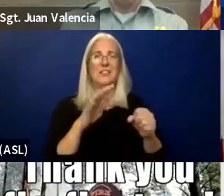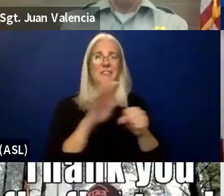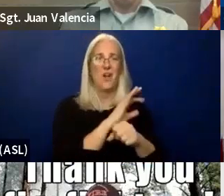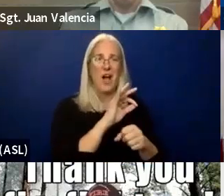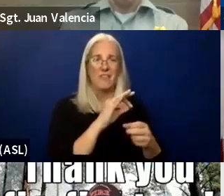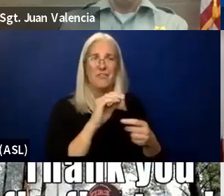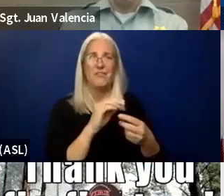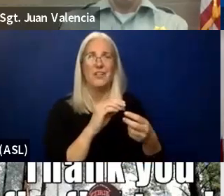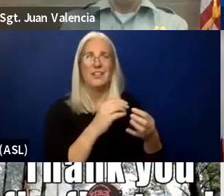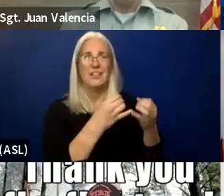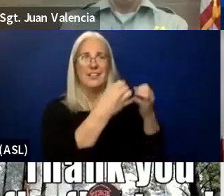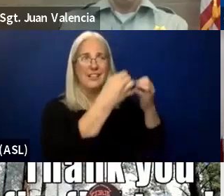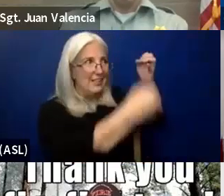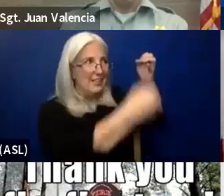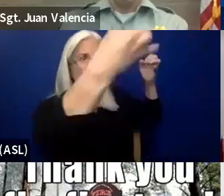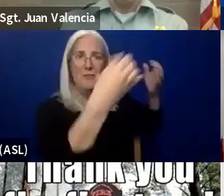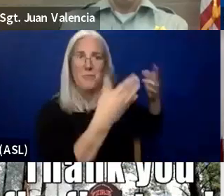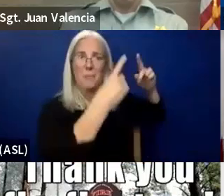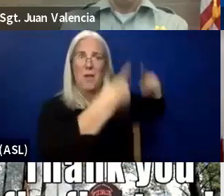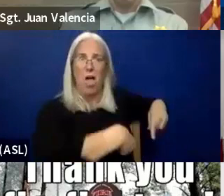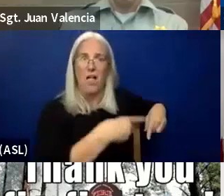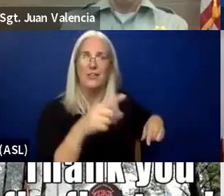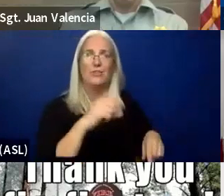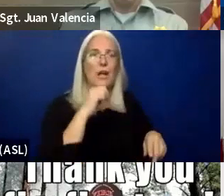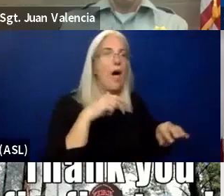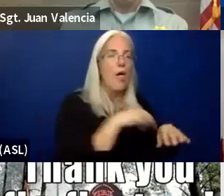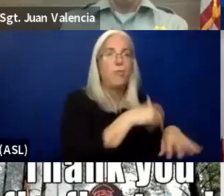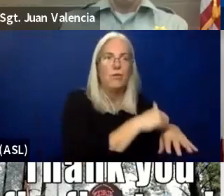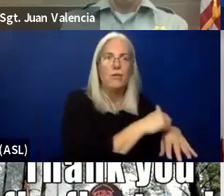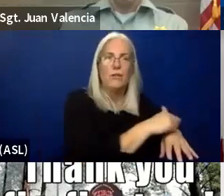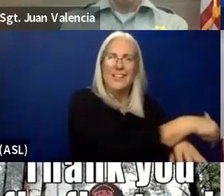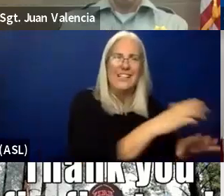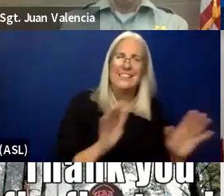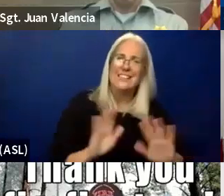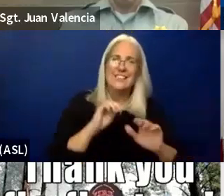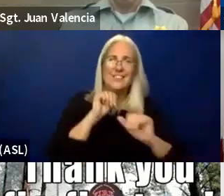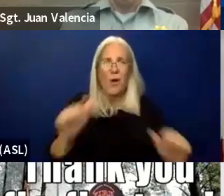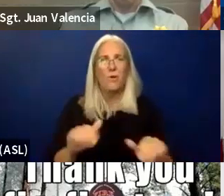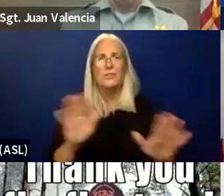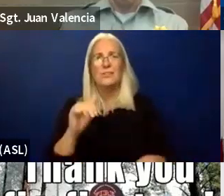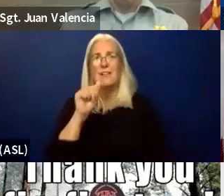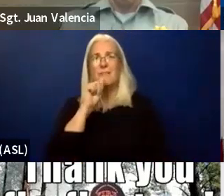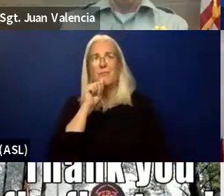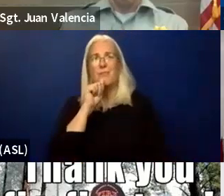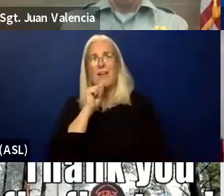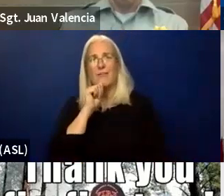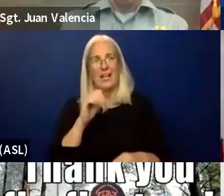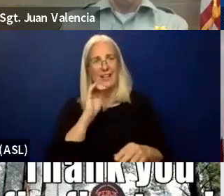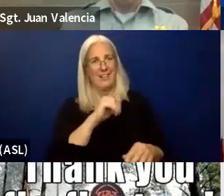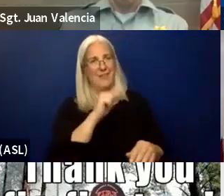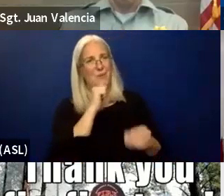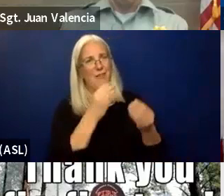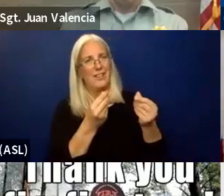be walking through any of the properties, private driveways, private roads. If it's not